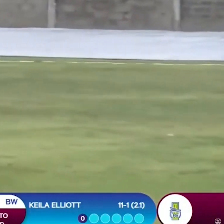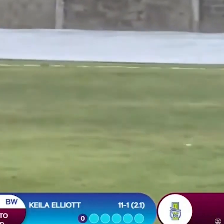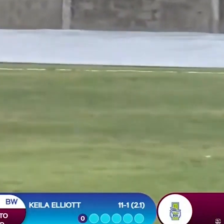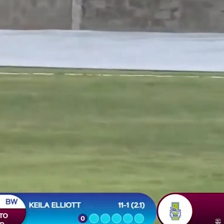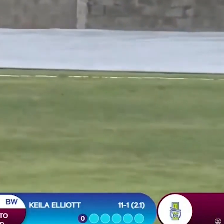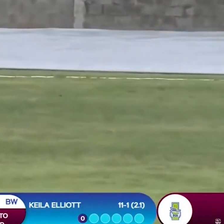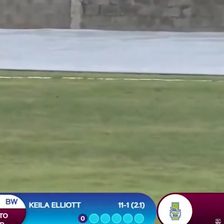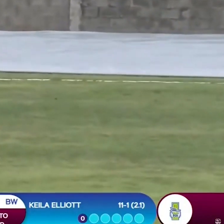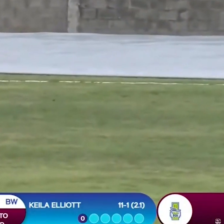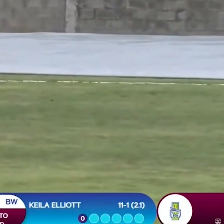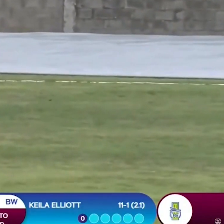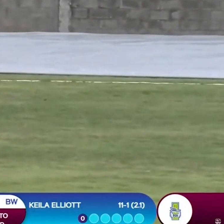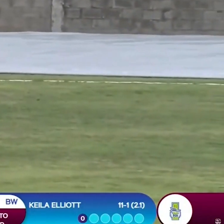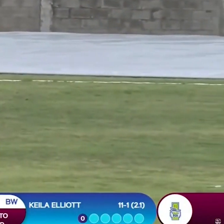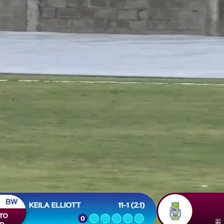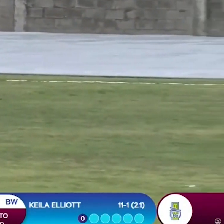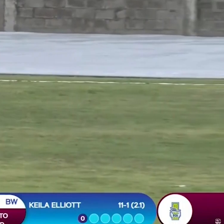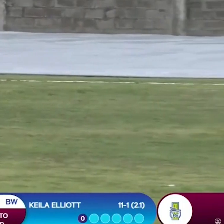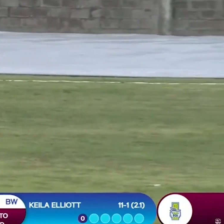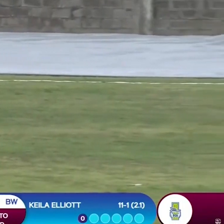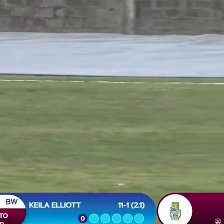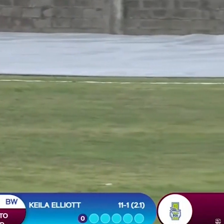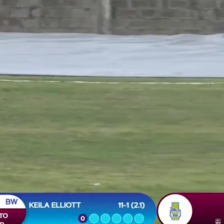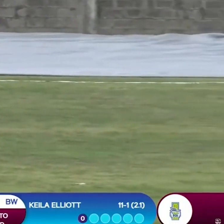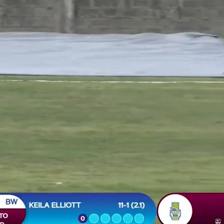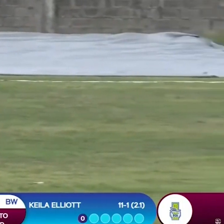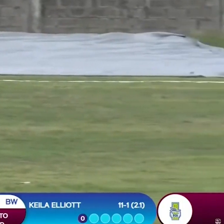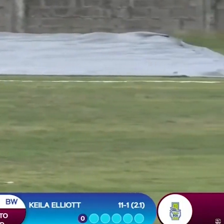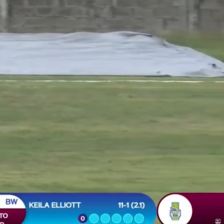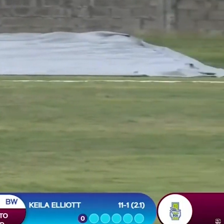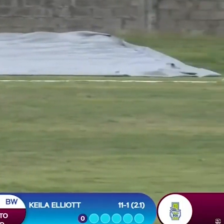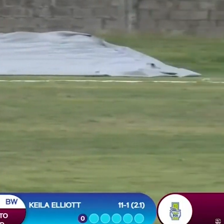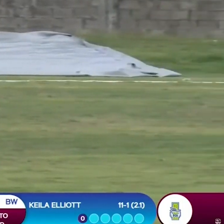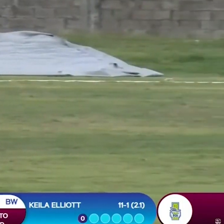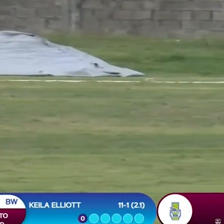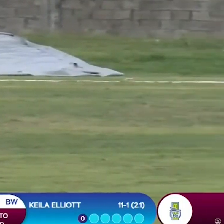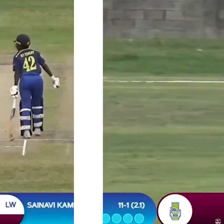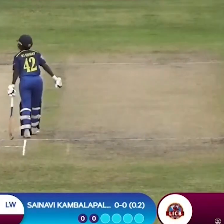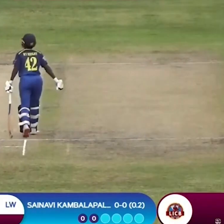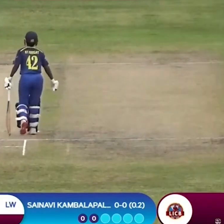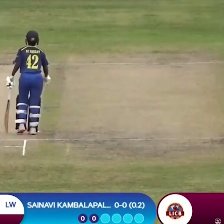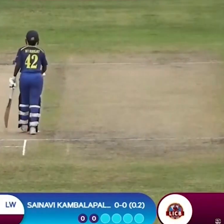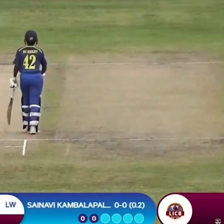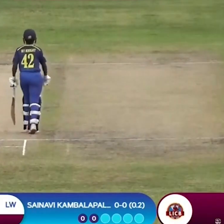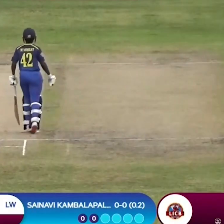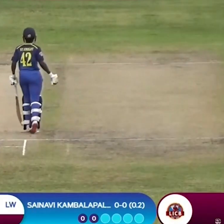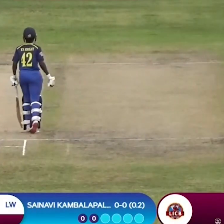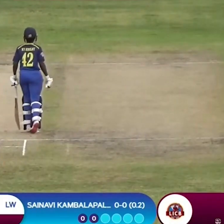towards, yes, the catch is taken, out towards wide, it's long off.